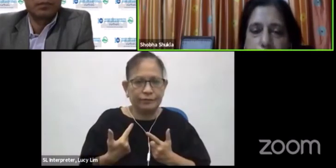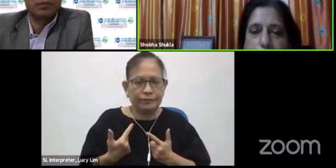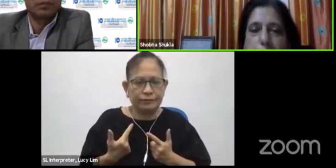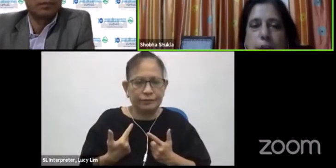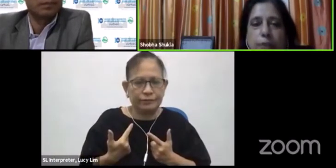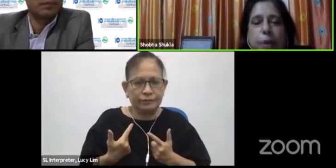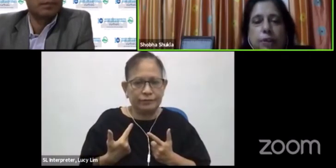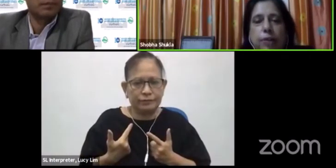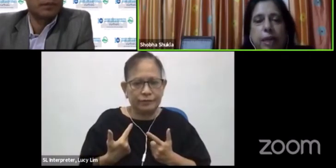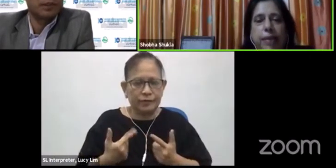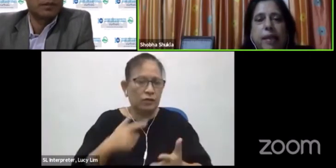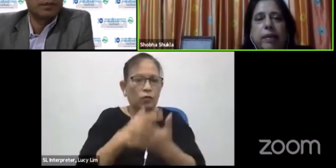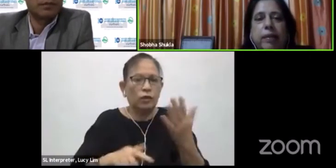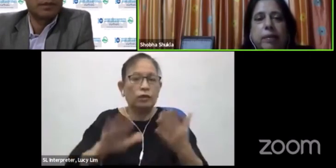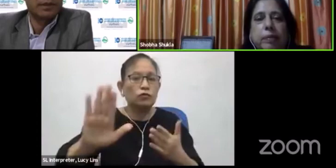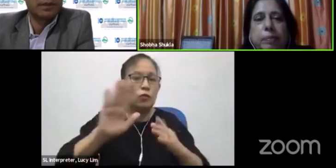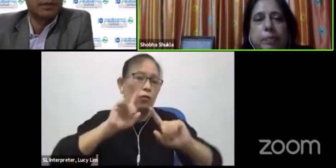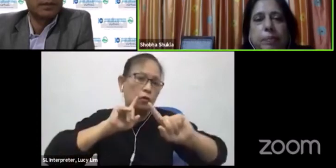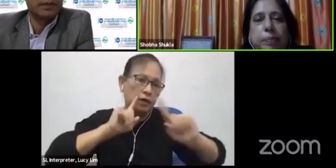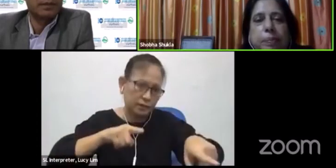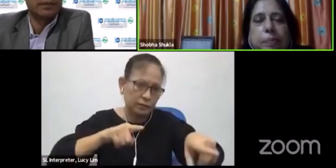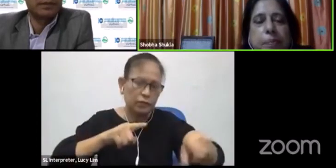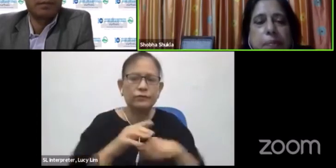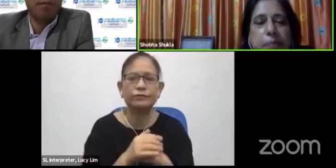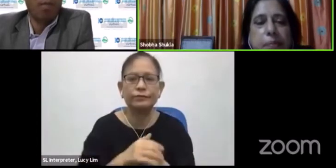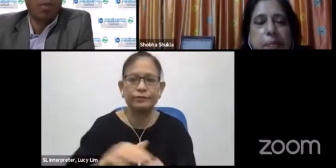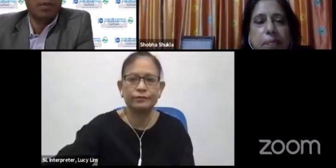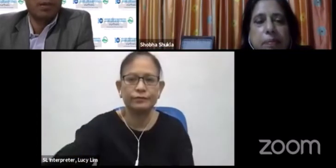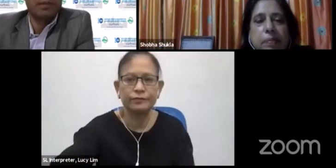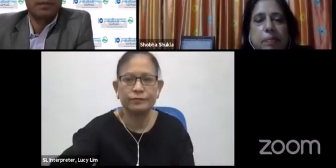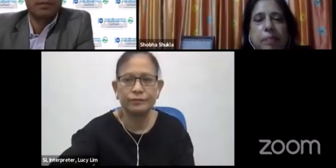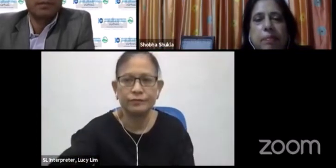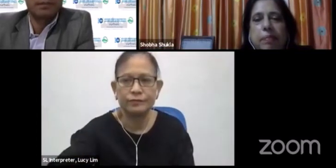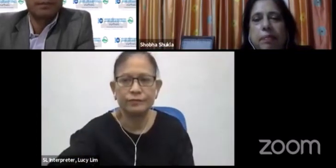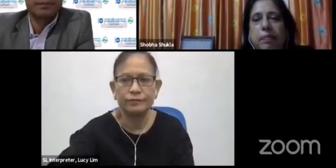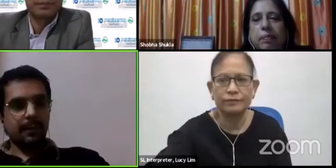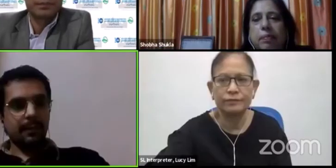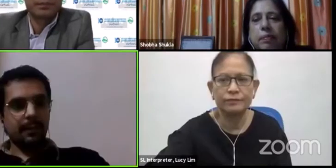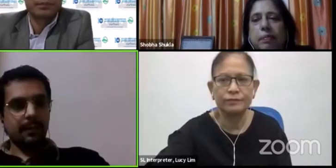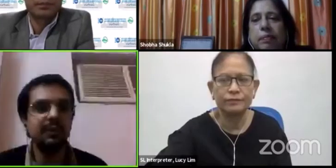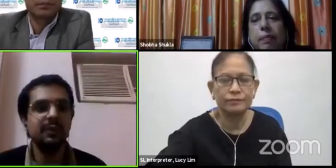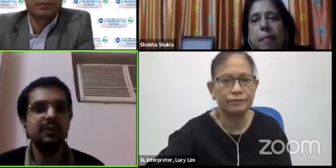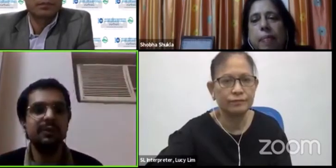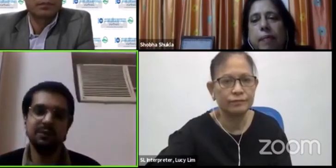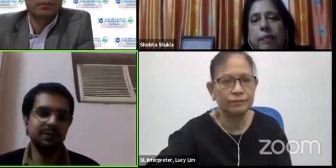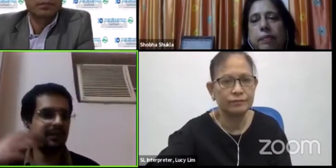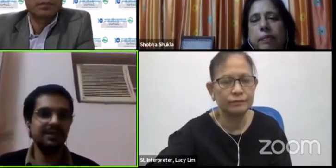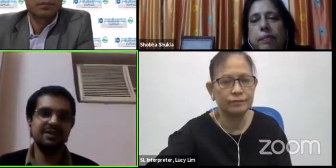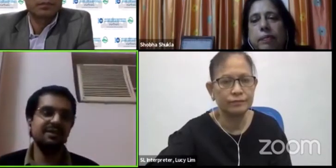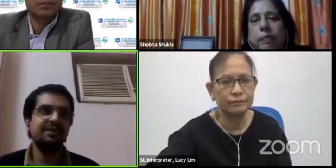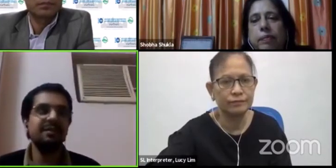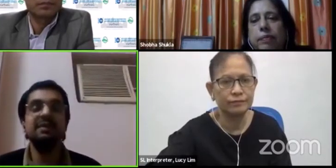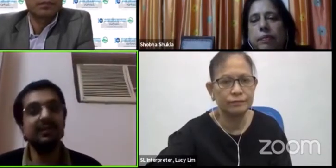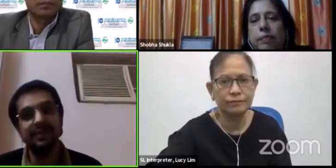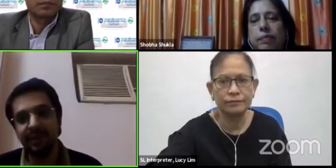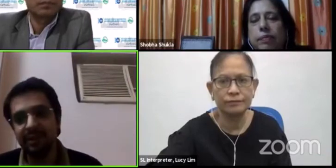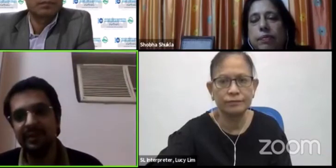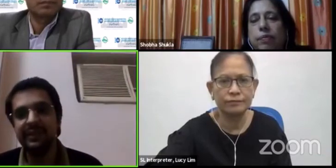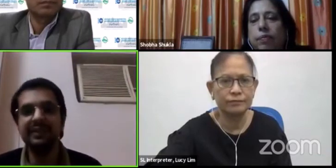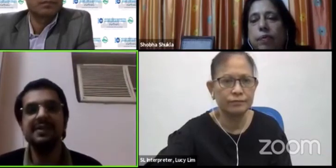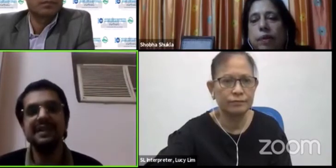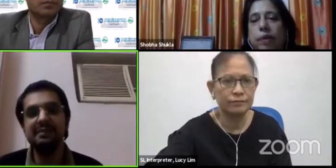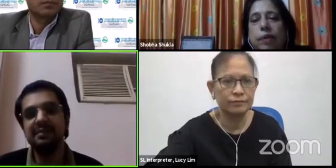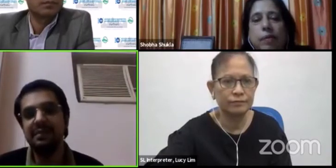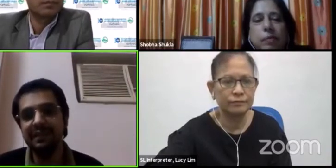what would be your response to that, Sagar? Yeah, thank you so much for that question. So there's a lot